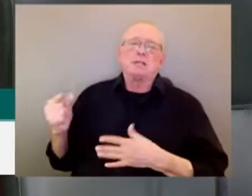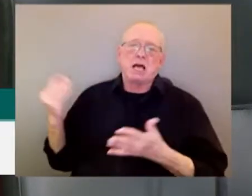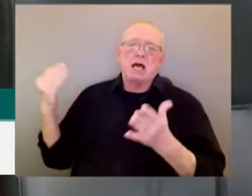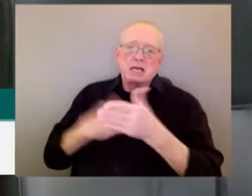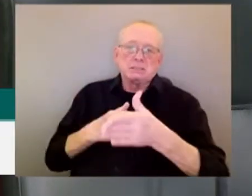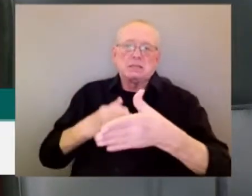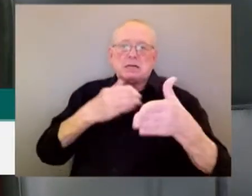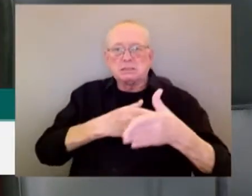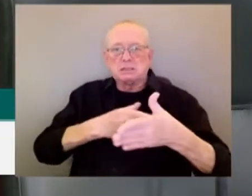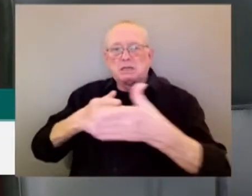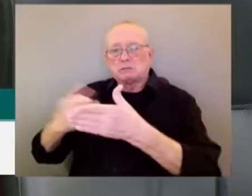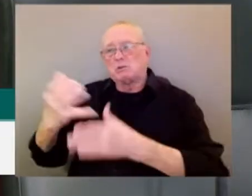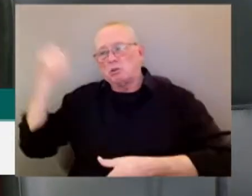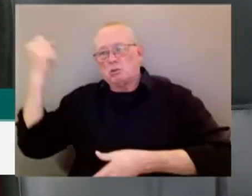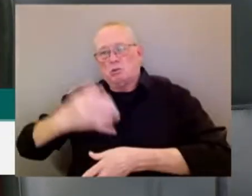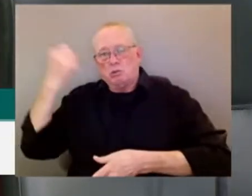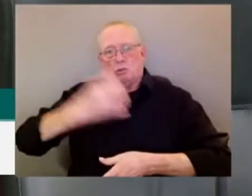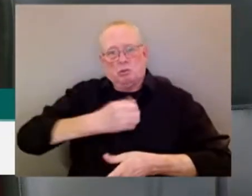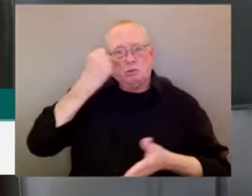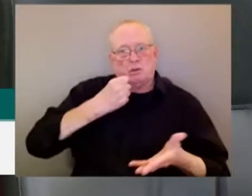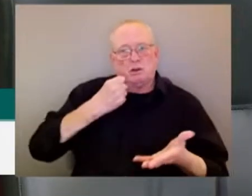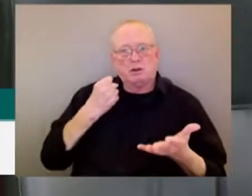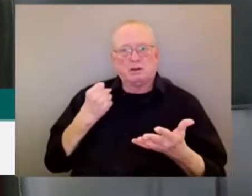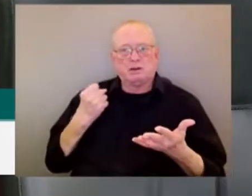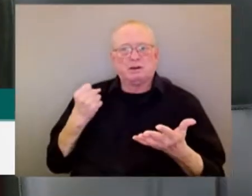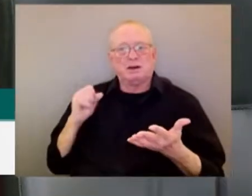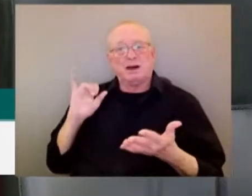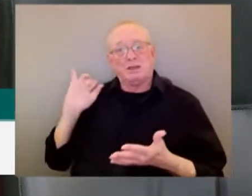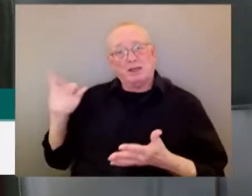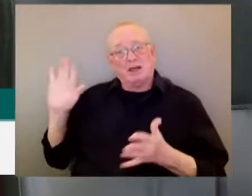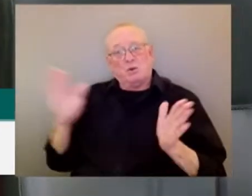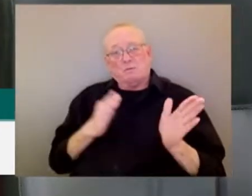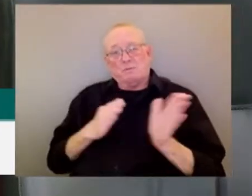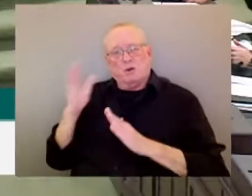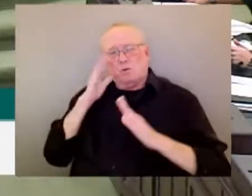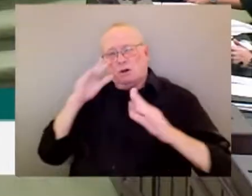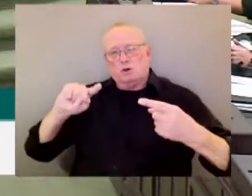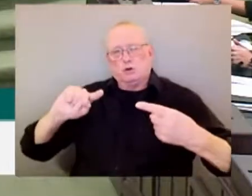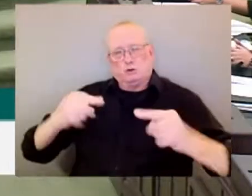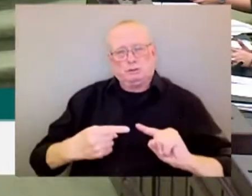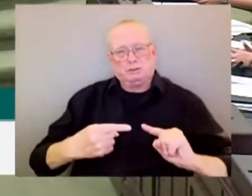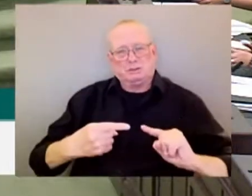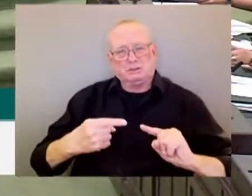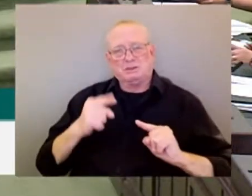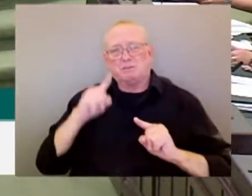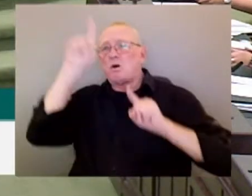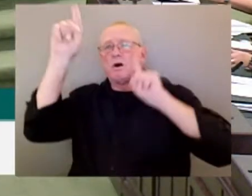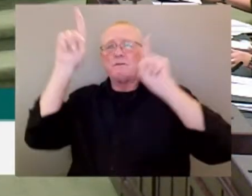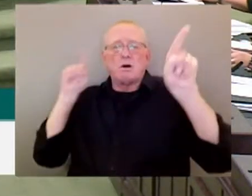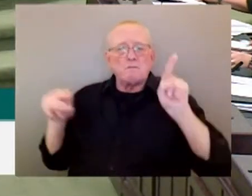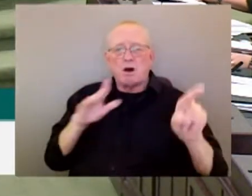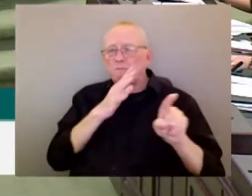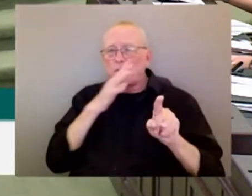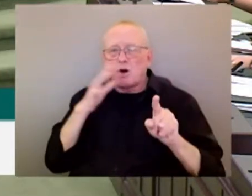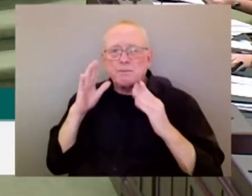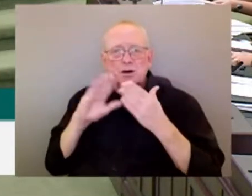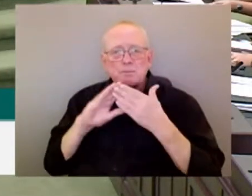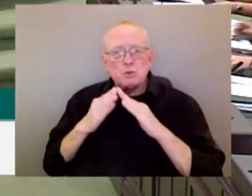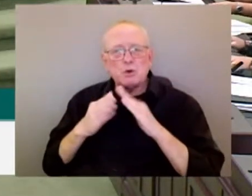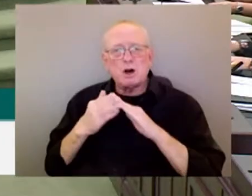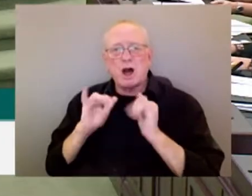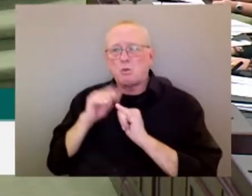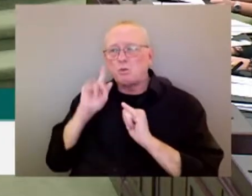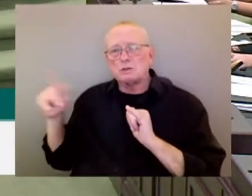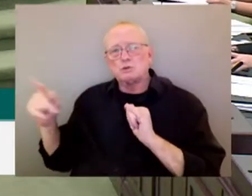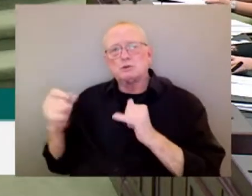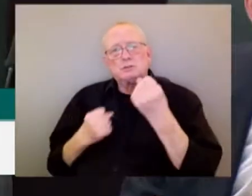hurt rural communities even more. What will the minister do for rural health care? The Honourable